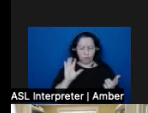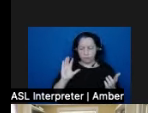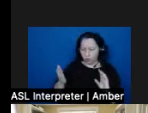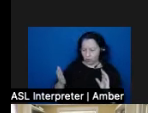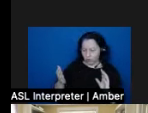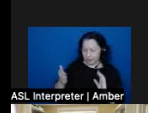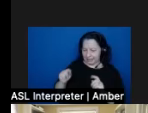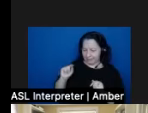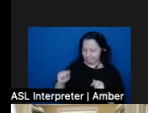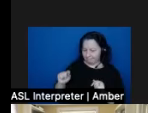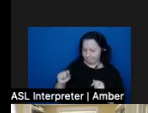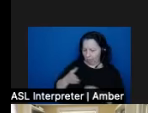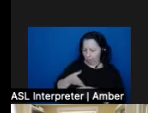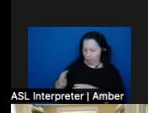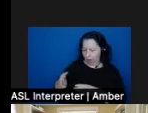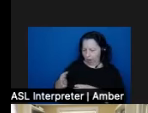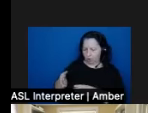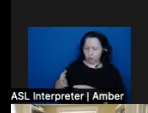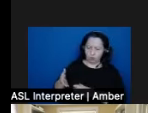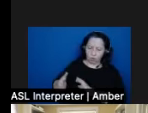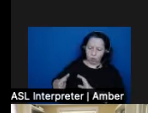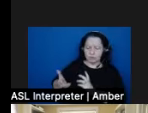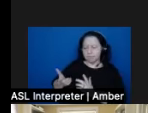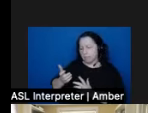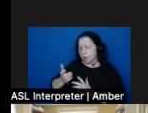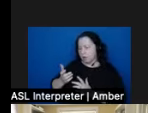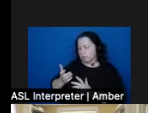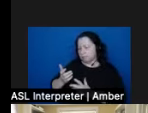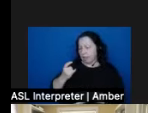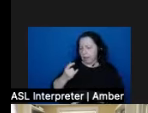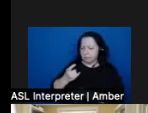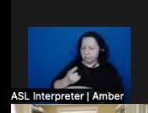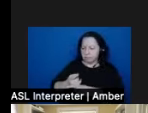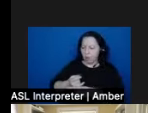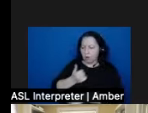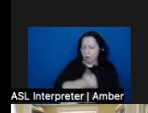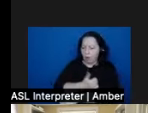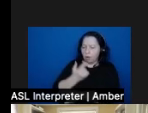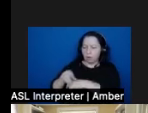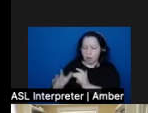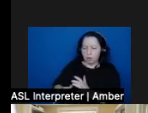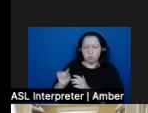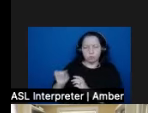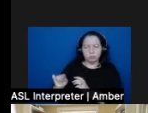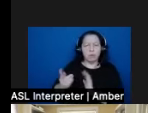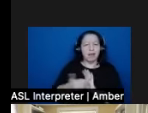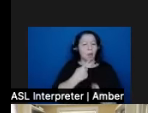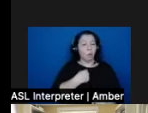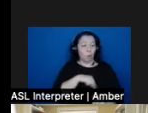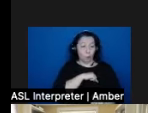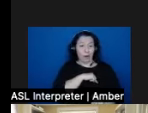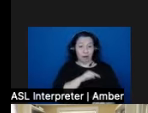the professional chemical dependency counselor. We're again focused on the safety and what the